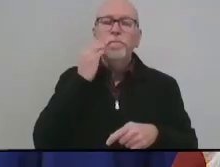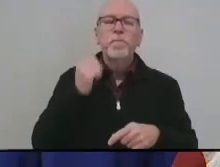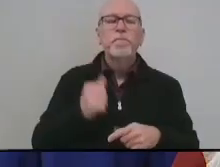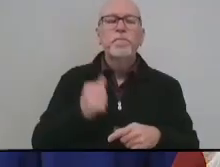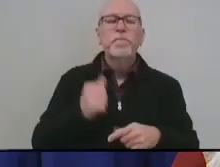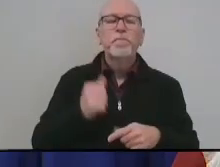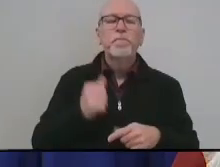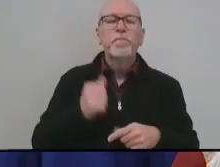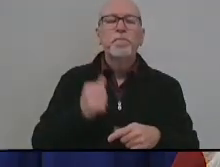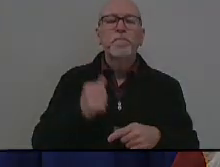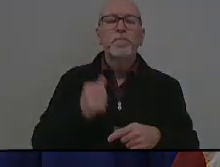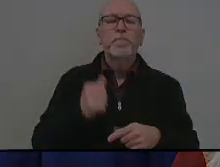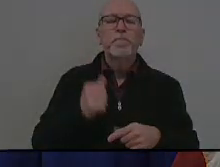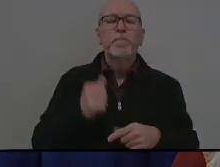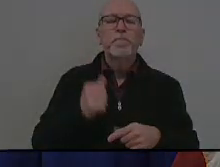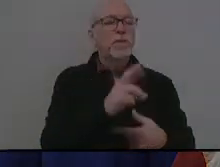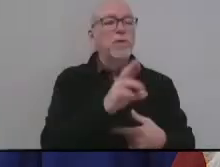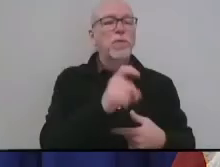And with that,